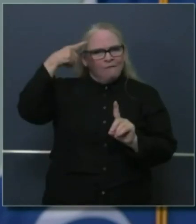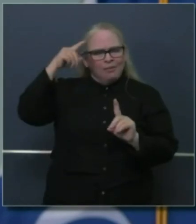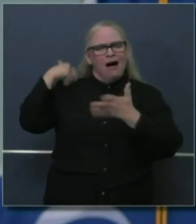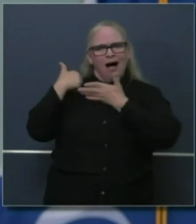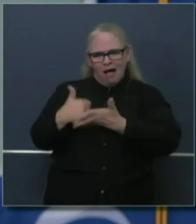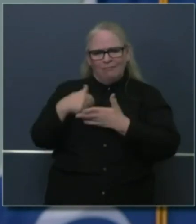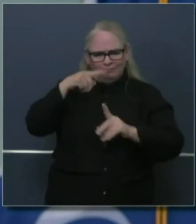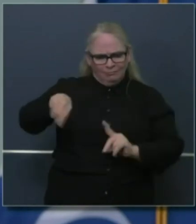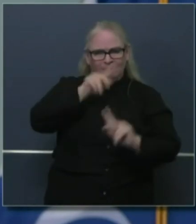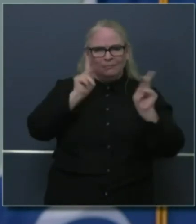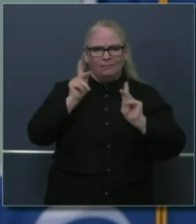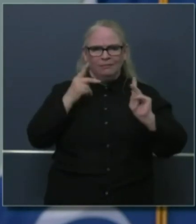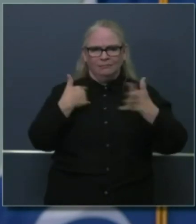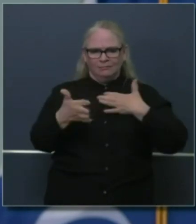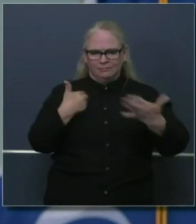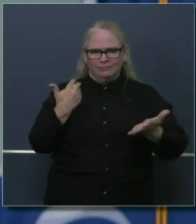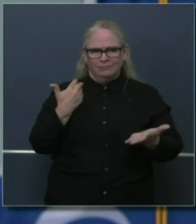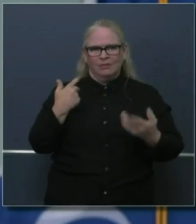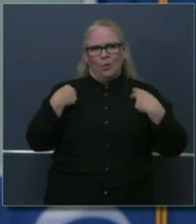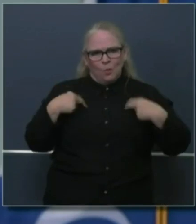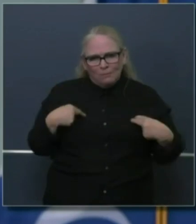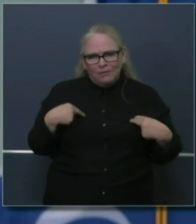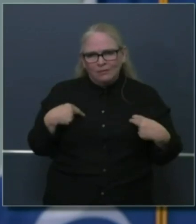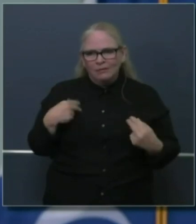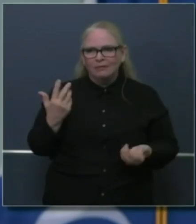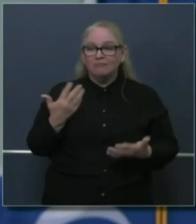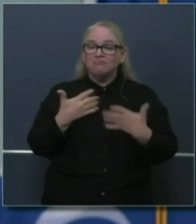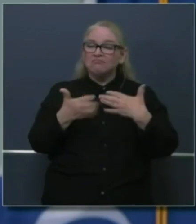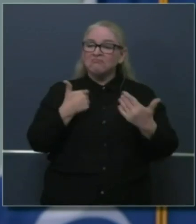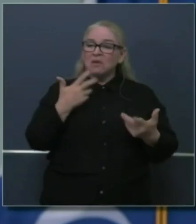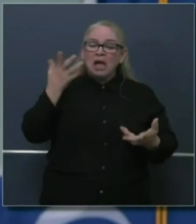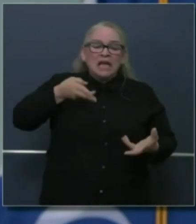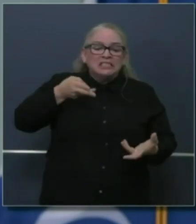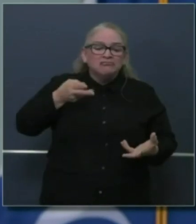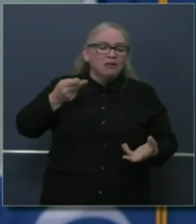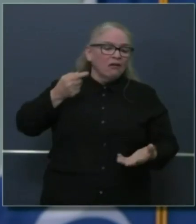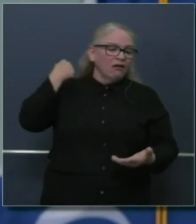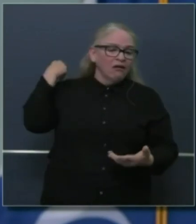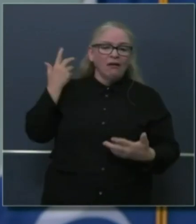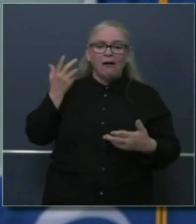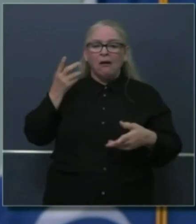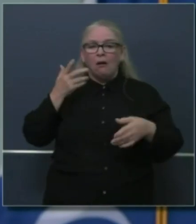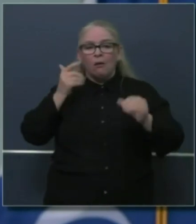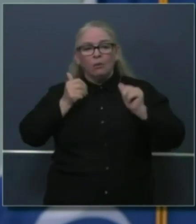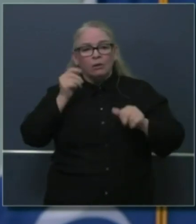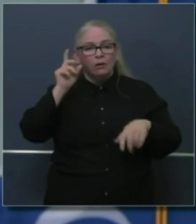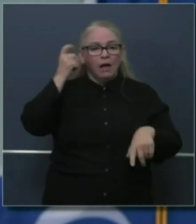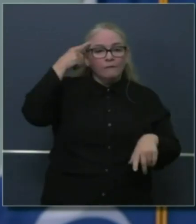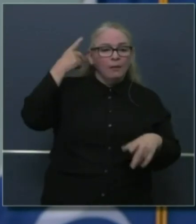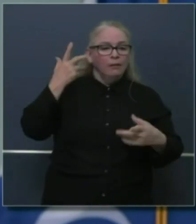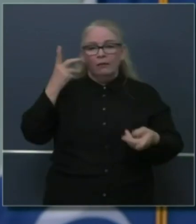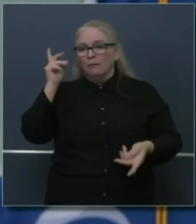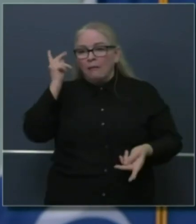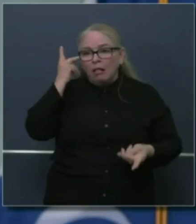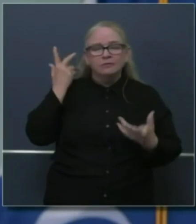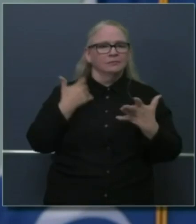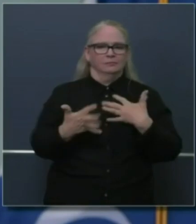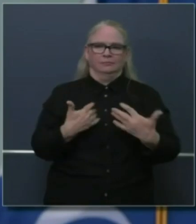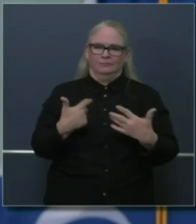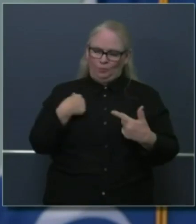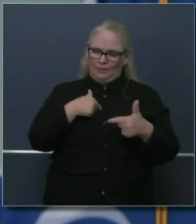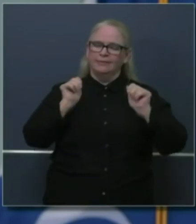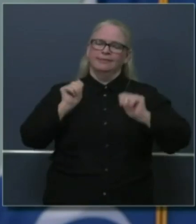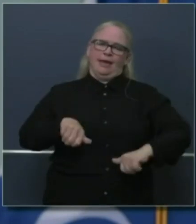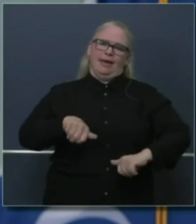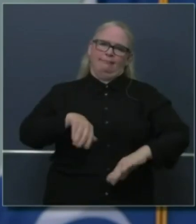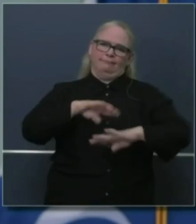great stress, more than they ever have in our lifetimes. And we are capable of meeting that moment